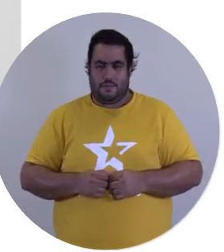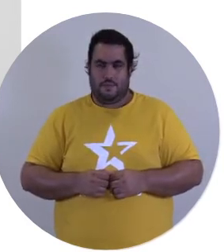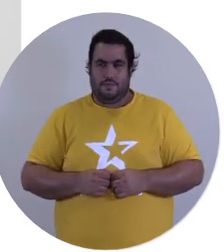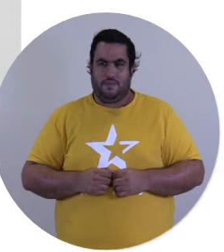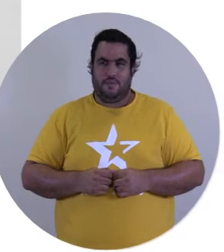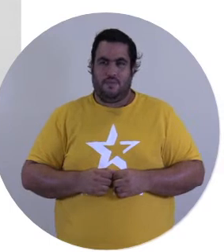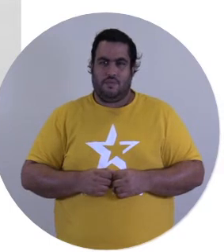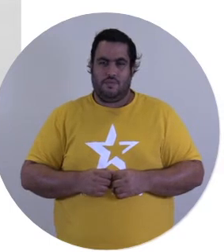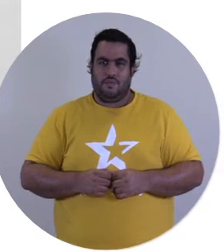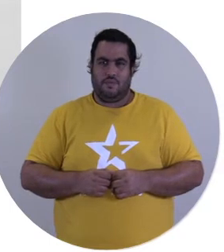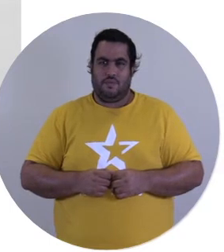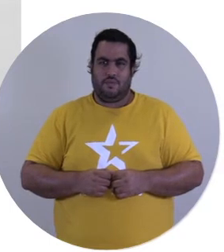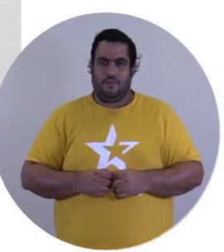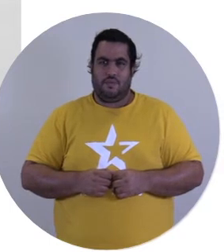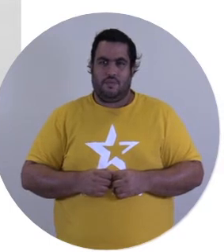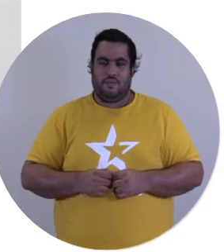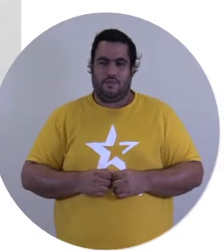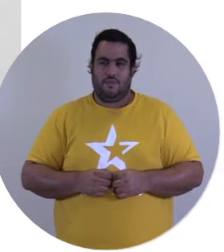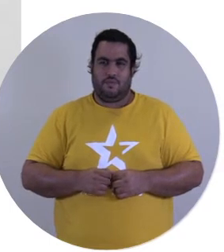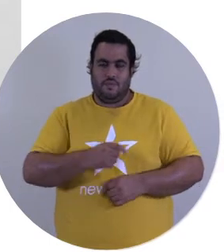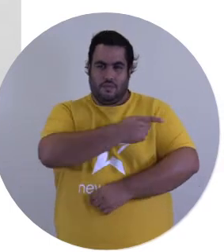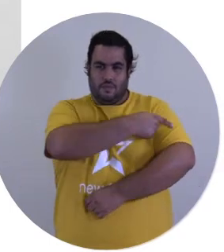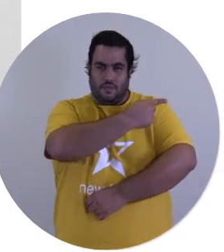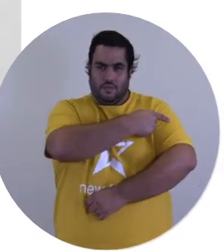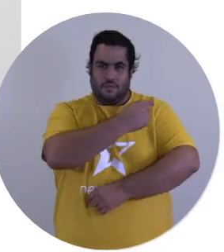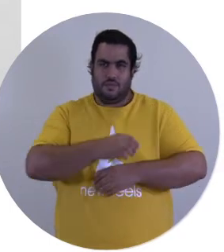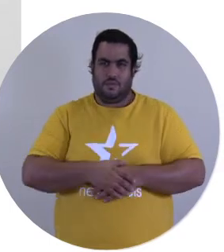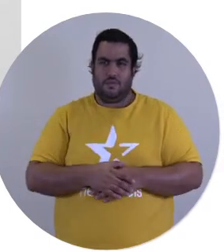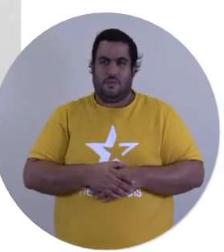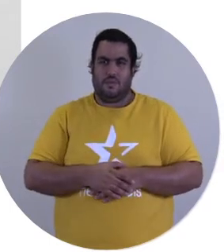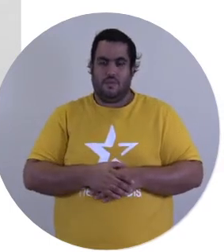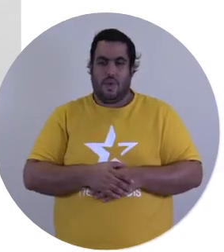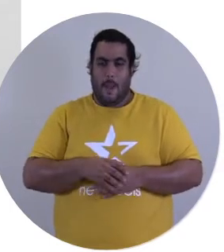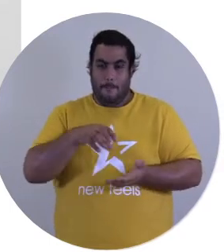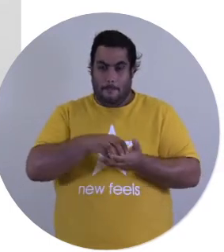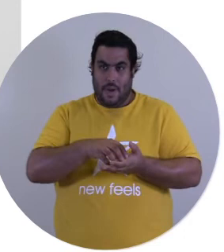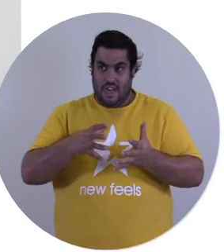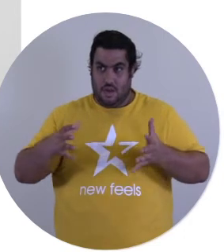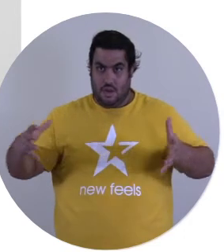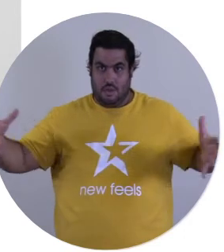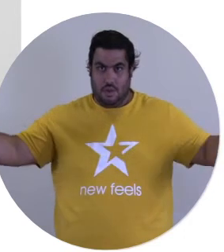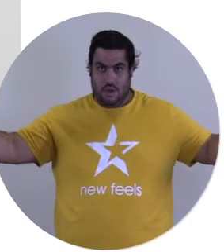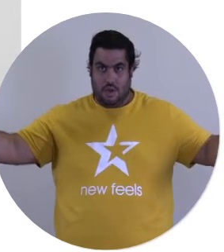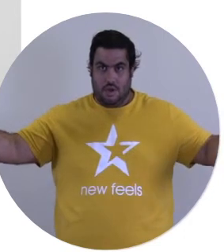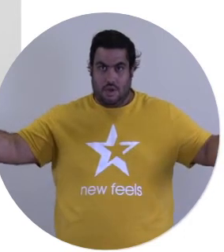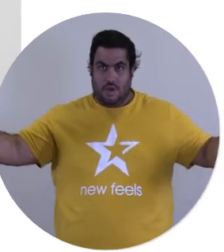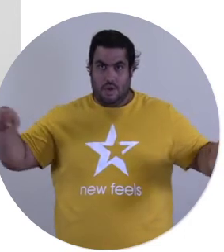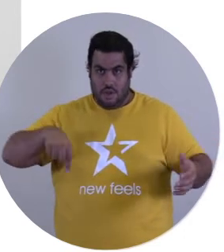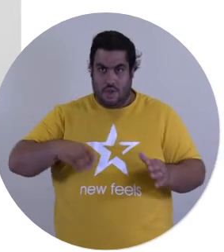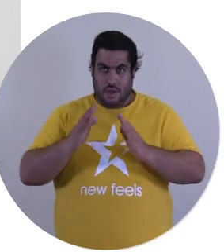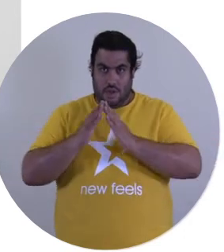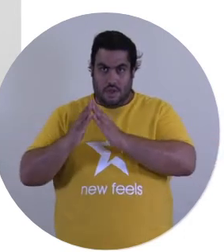reducing in an area, decreasing, becoming less. For example, large areas of the country suffered